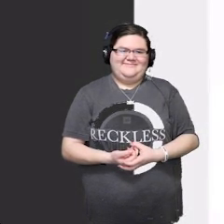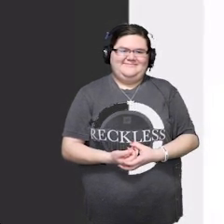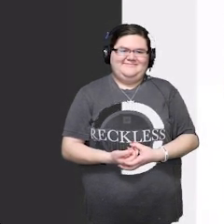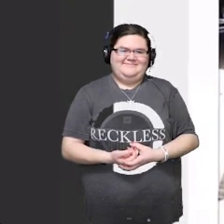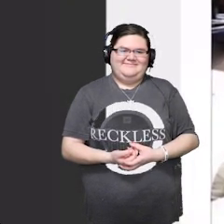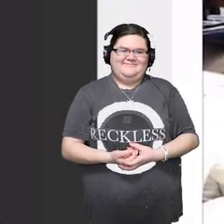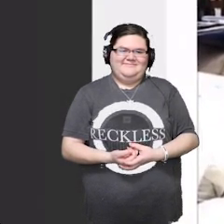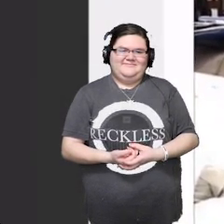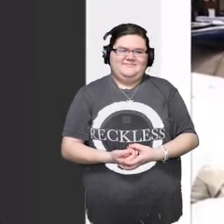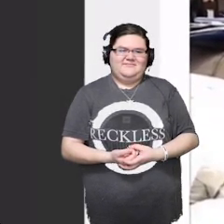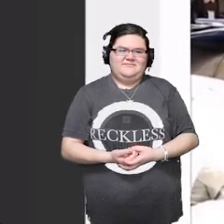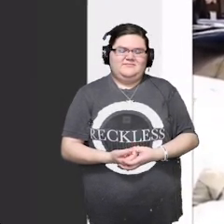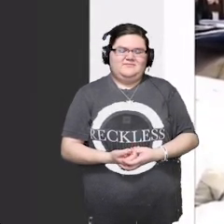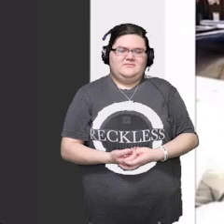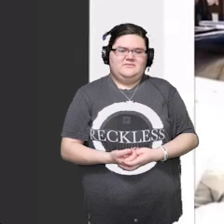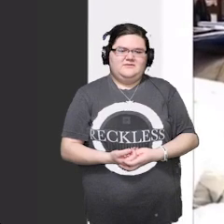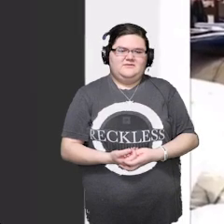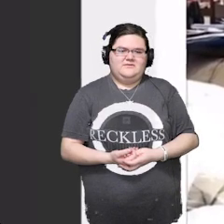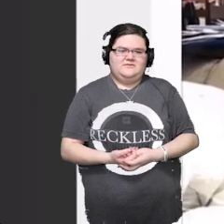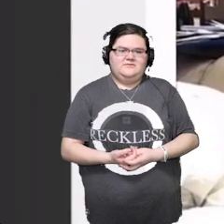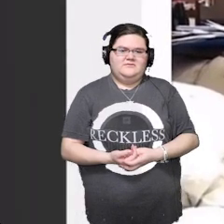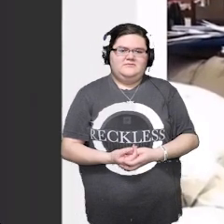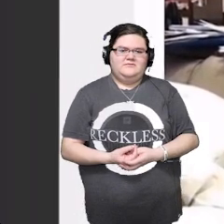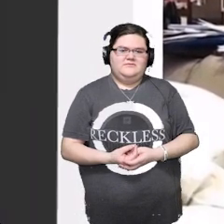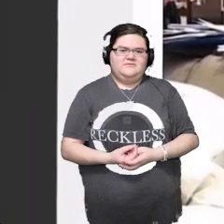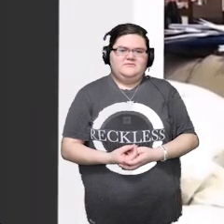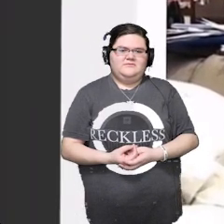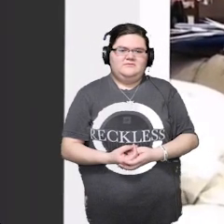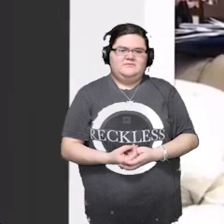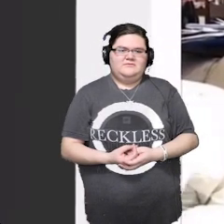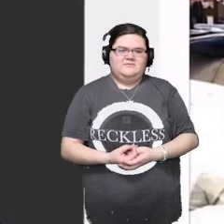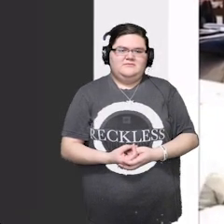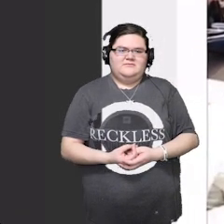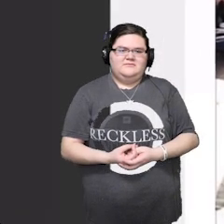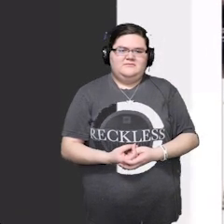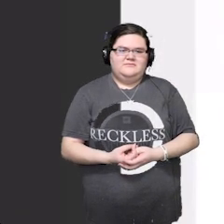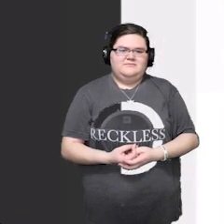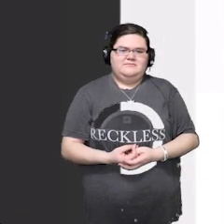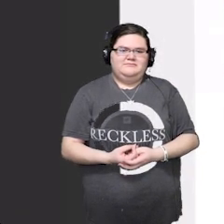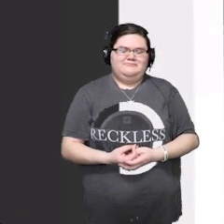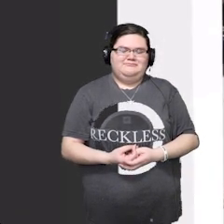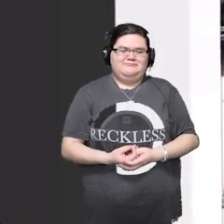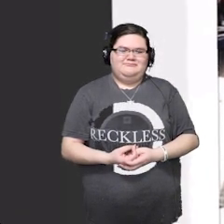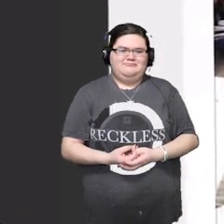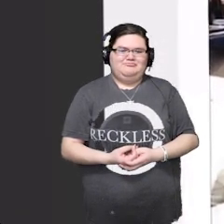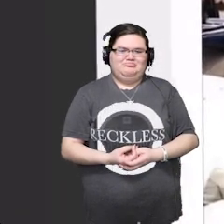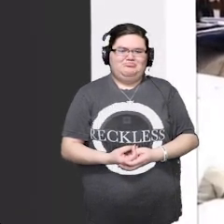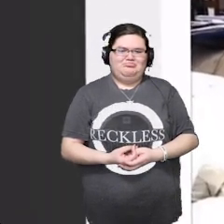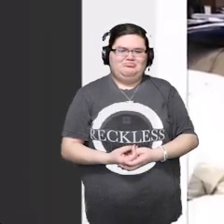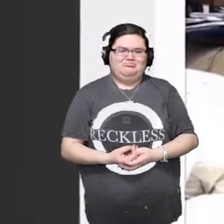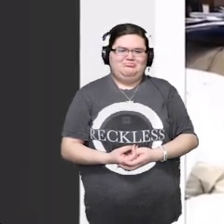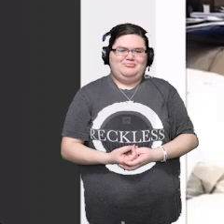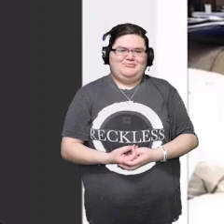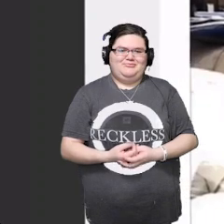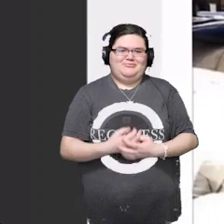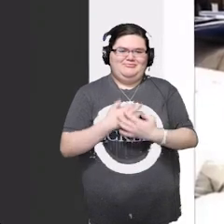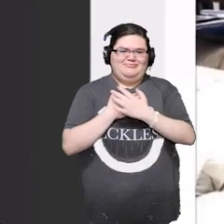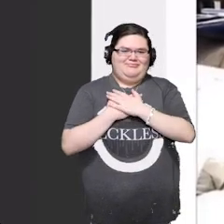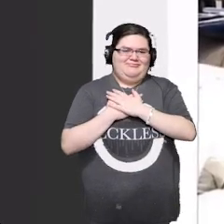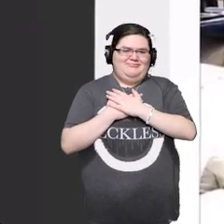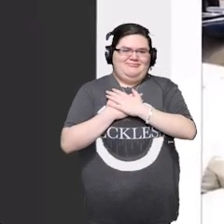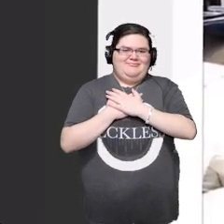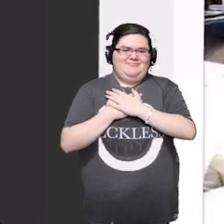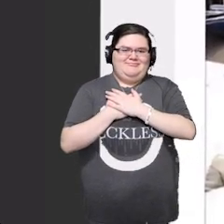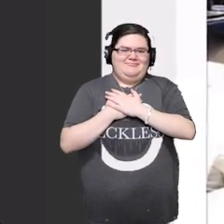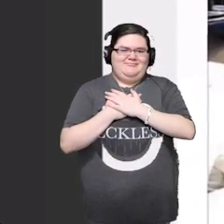live. He recently passed away from cancer, and he always wanted to be in one of JJ's videos. Please make it